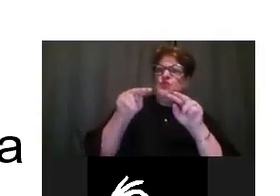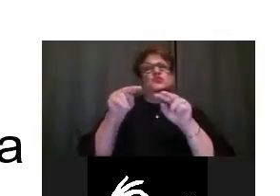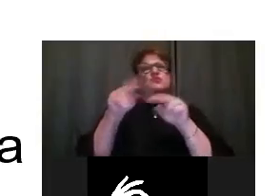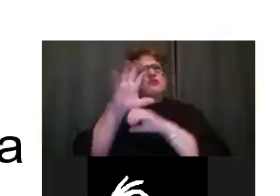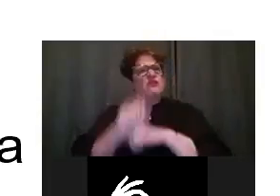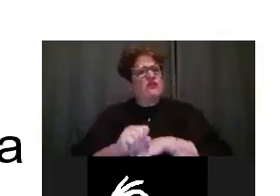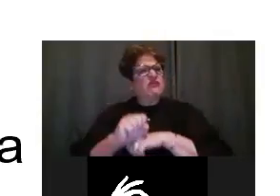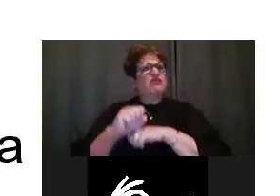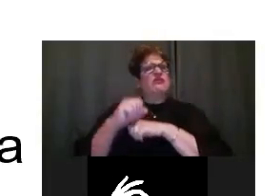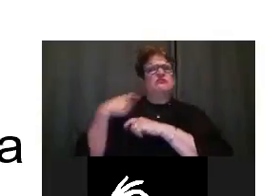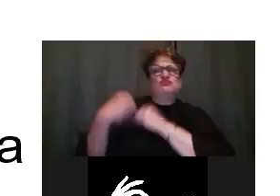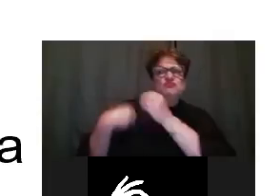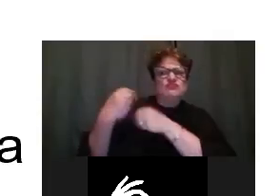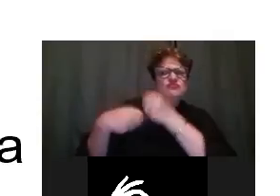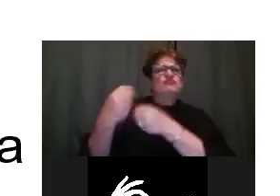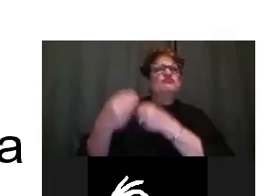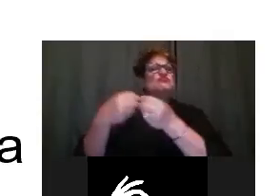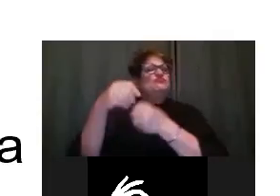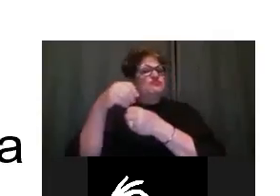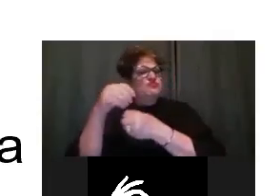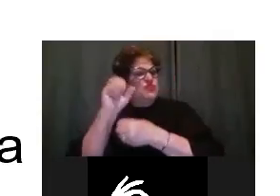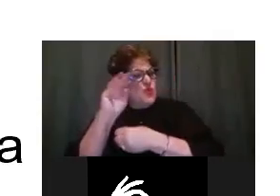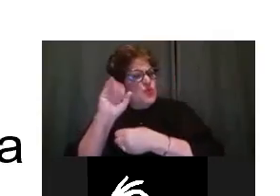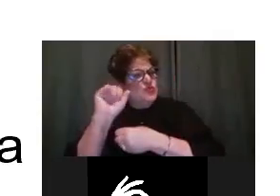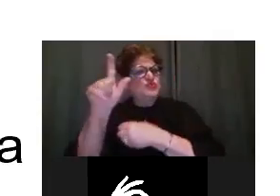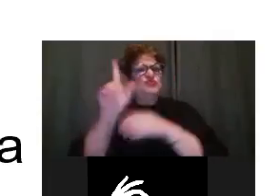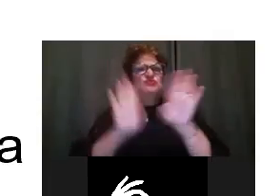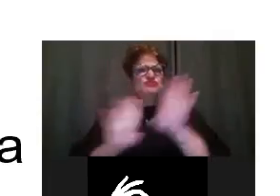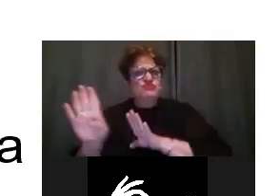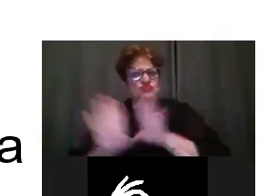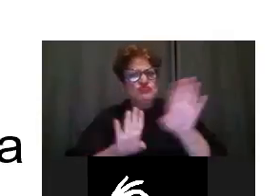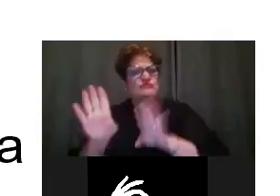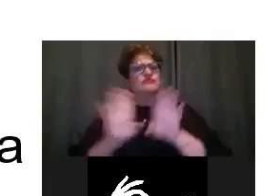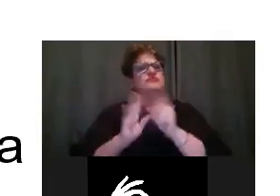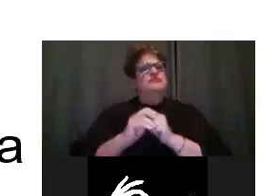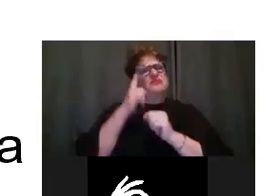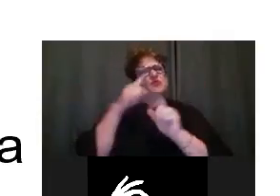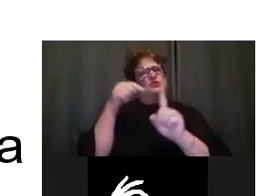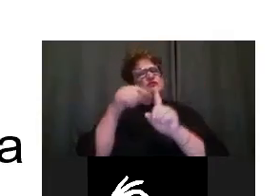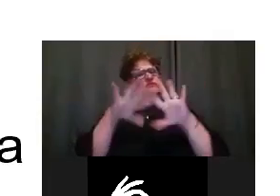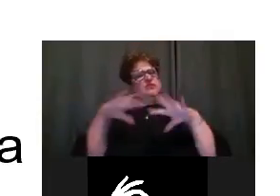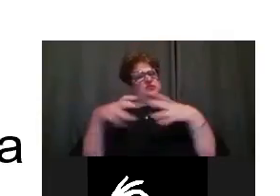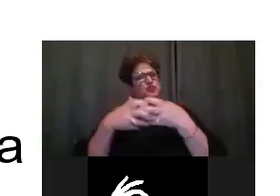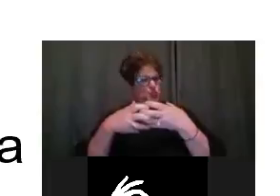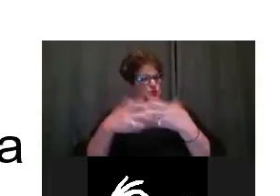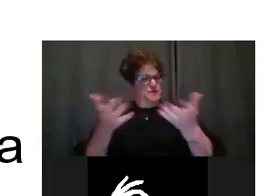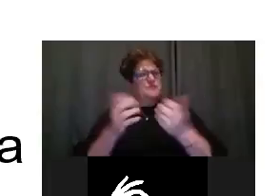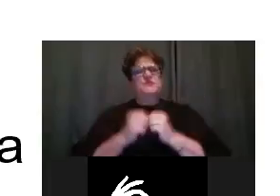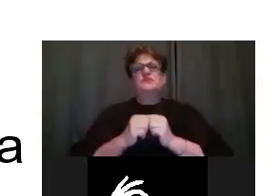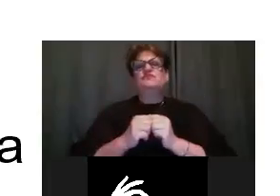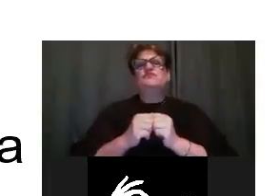lot of which Ruben just spoke to, associated with a specific group. And so